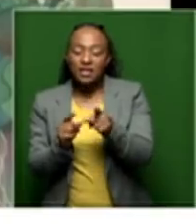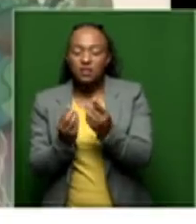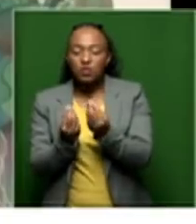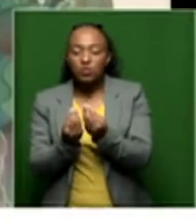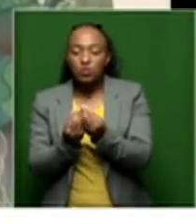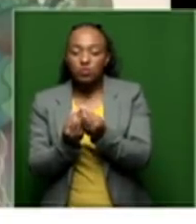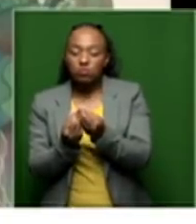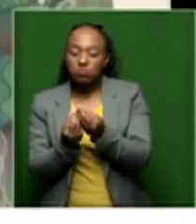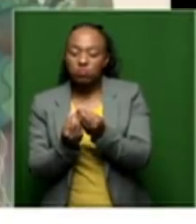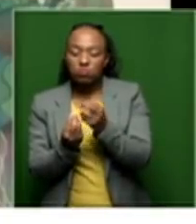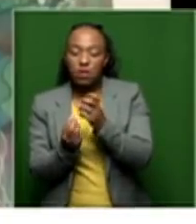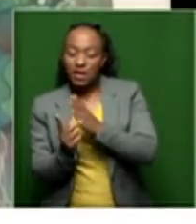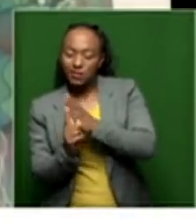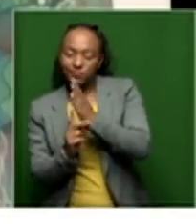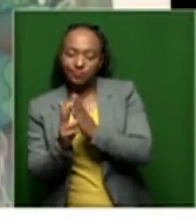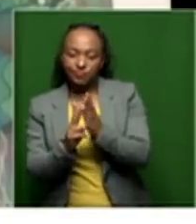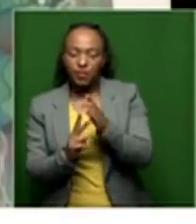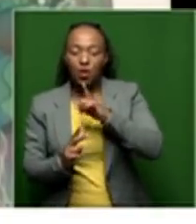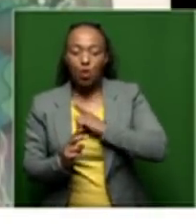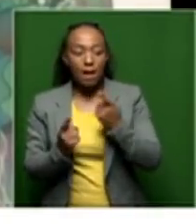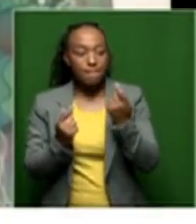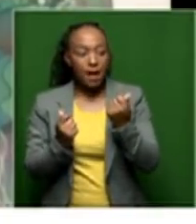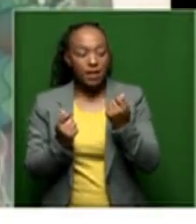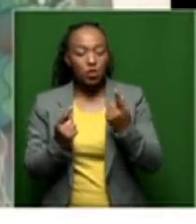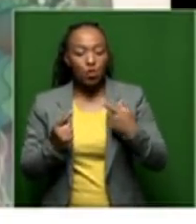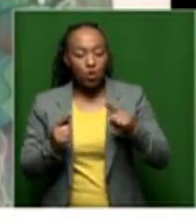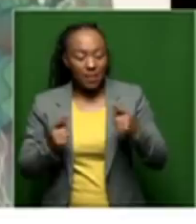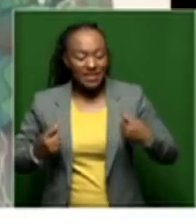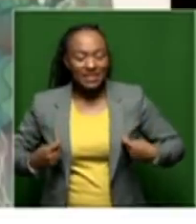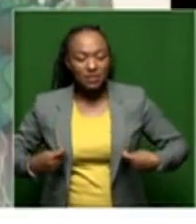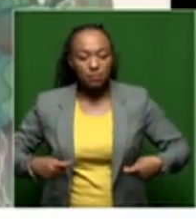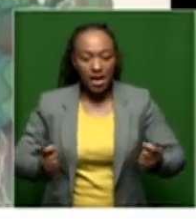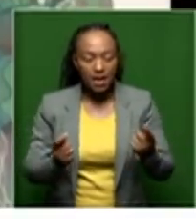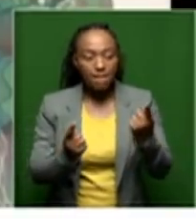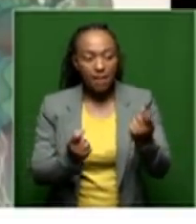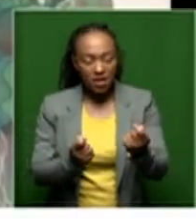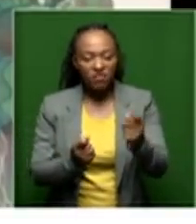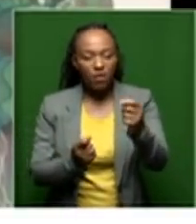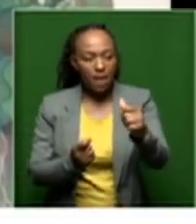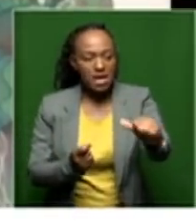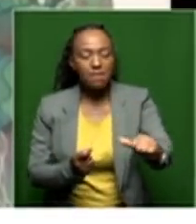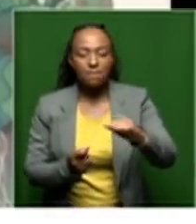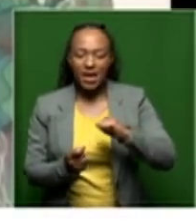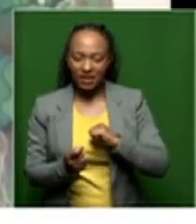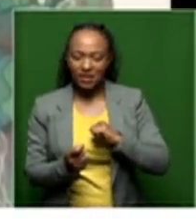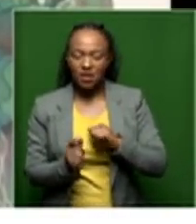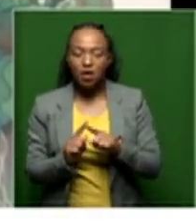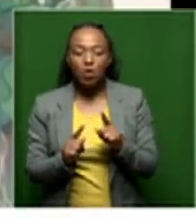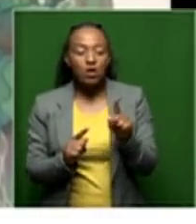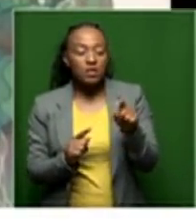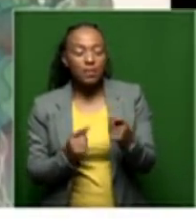is regrettable that we now have to spend money to recover money, because that's what we want. This money should ordinarily